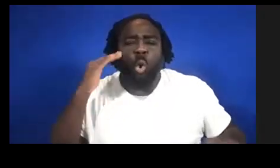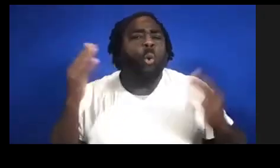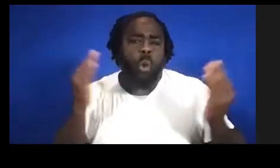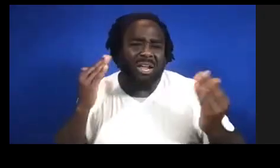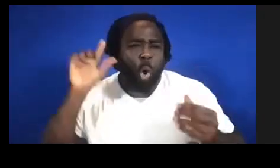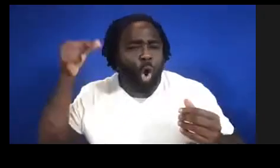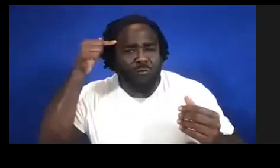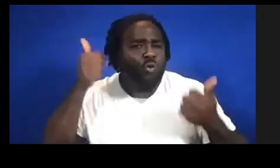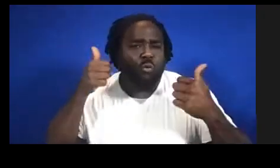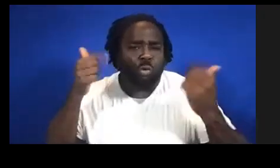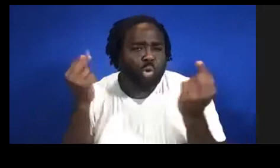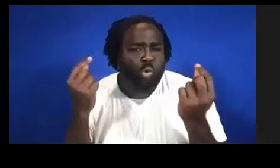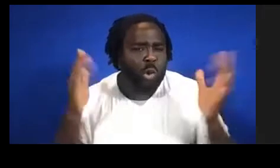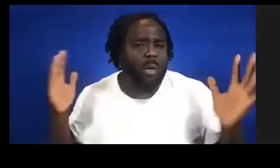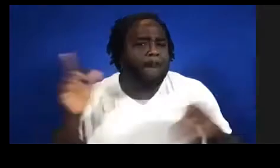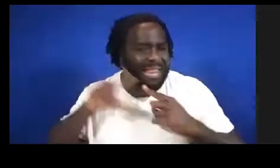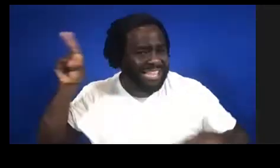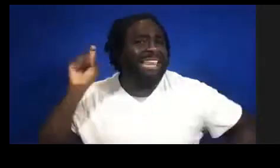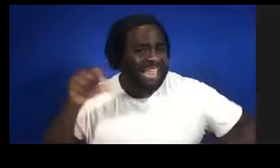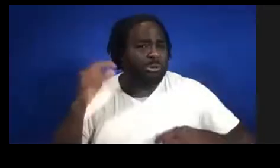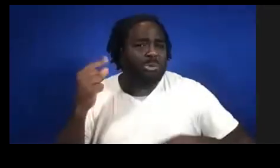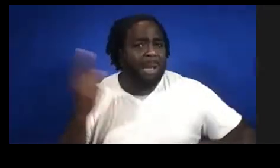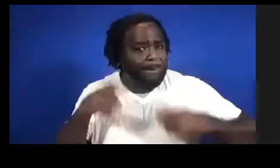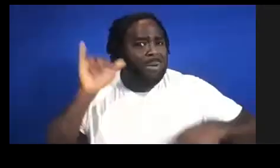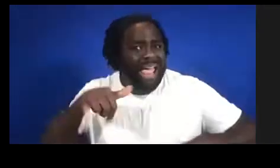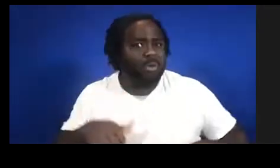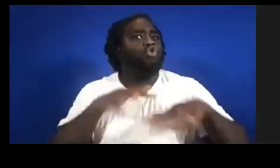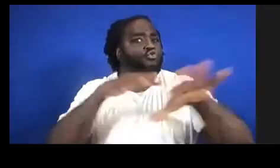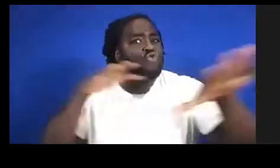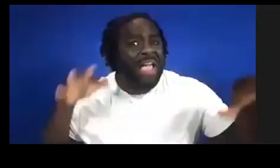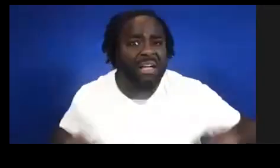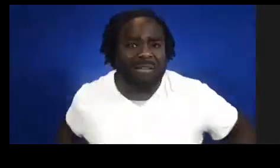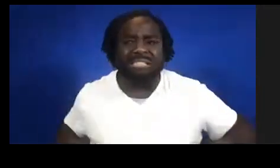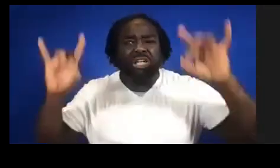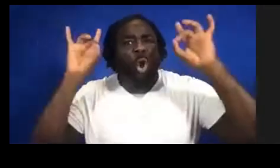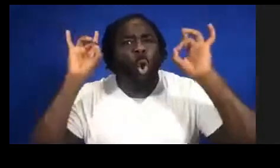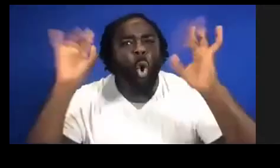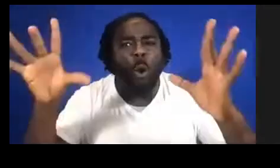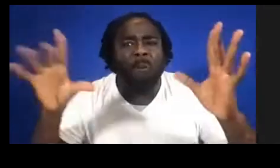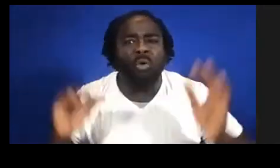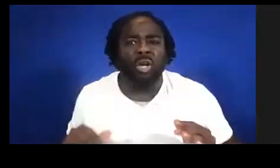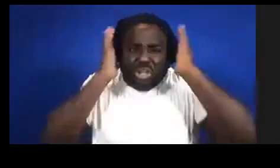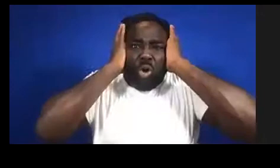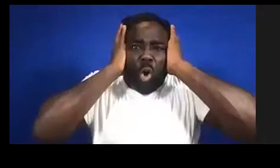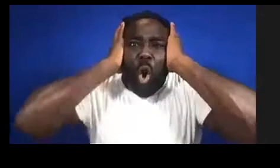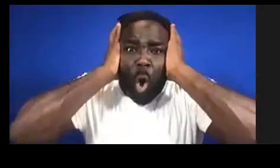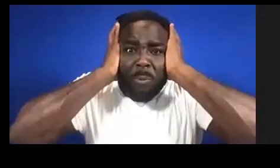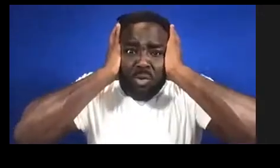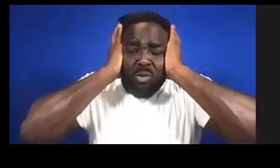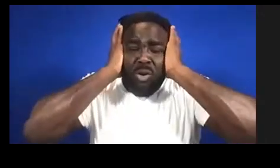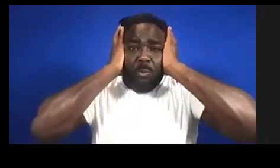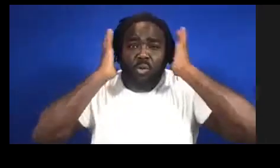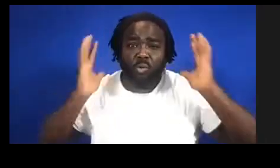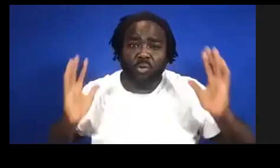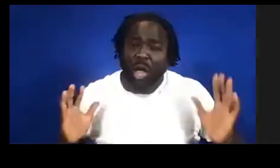this traffic. I don't know what the government is doing, but they need to be doing something about this